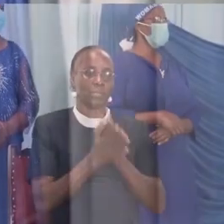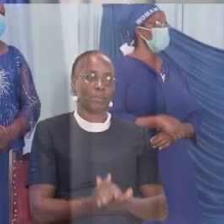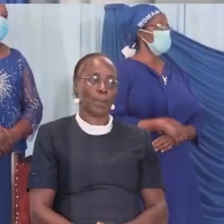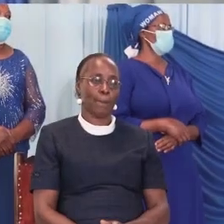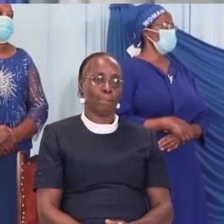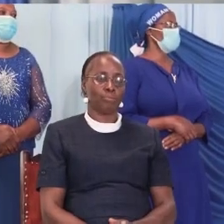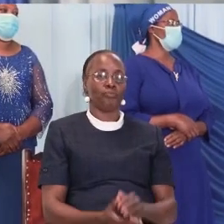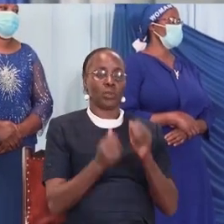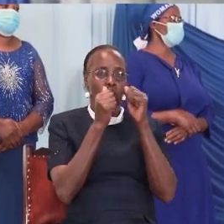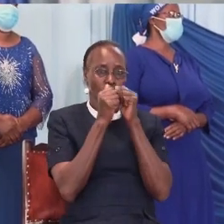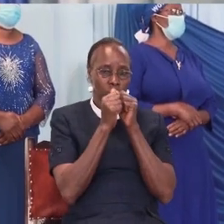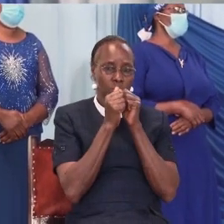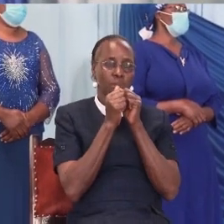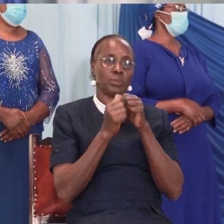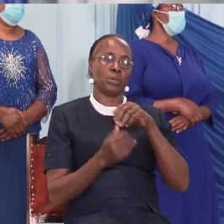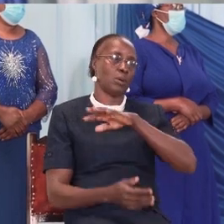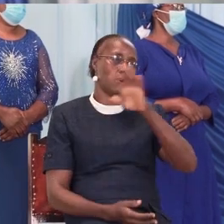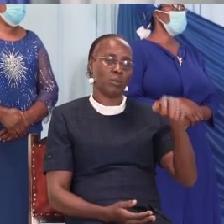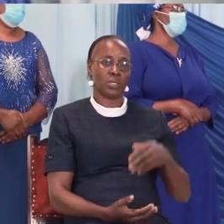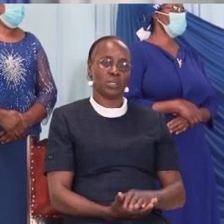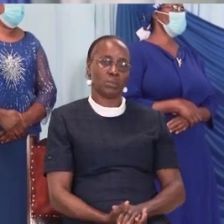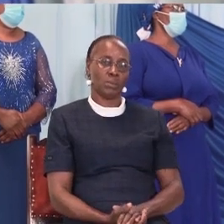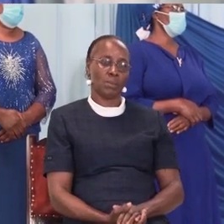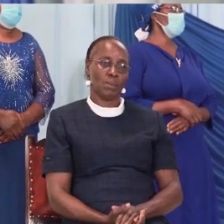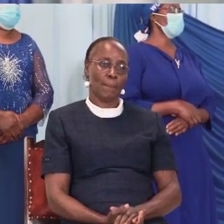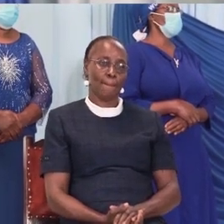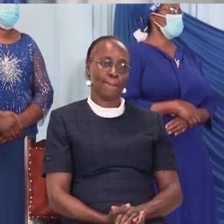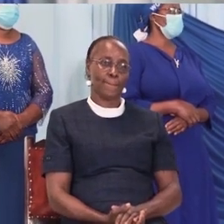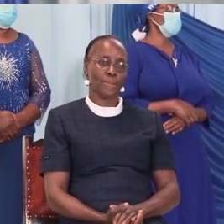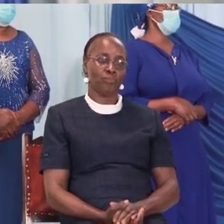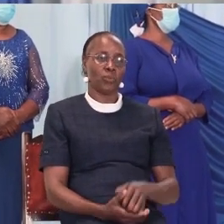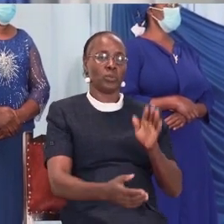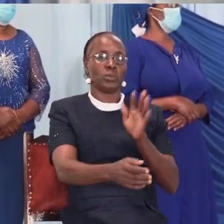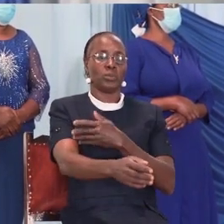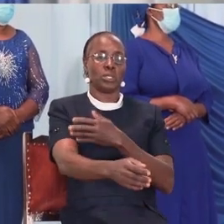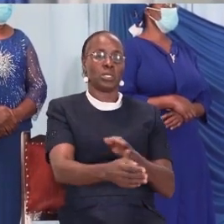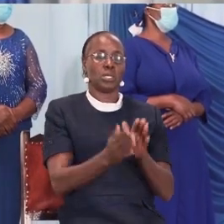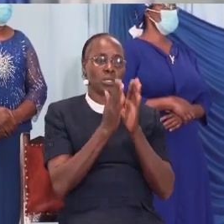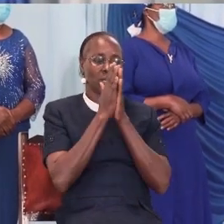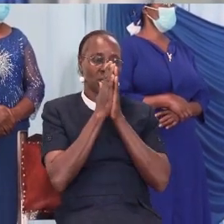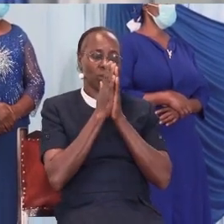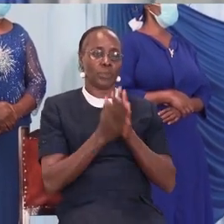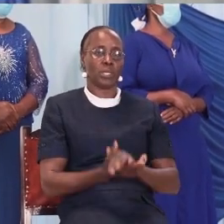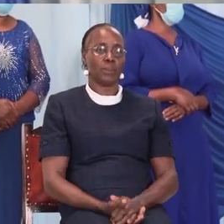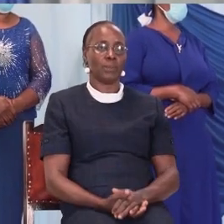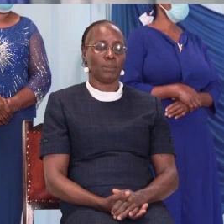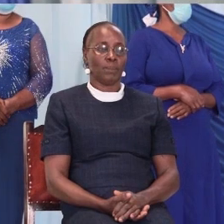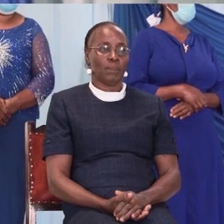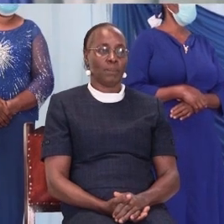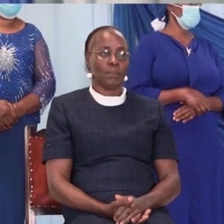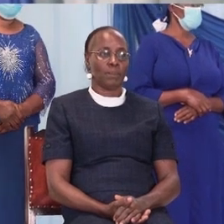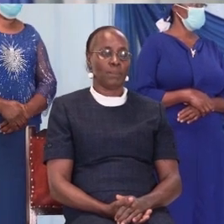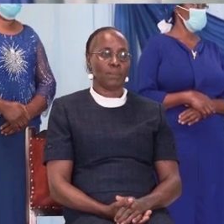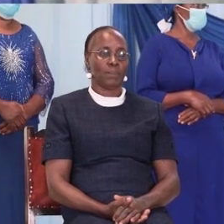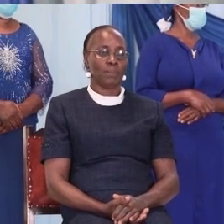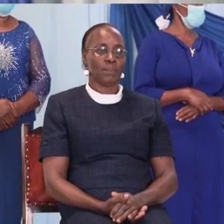continue worshiping the Lord together as we devote our hearts and souls and our minds, and we know God is going to bless us.